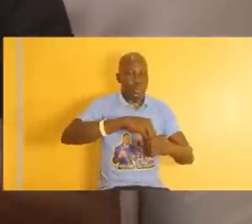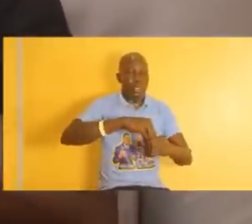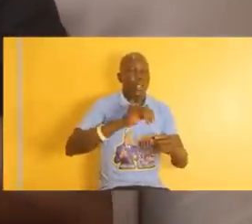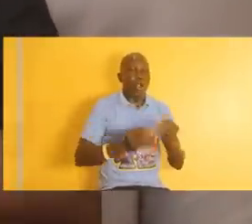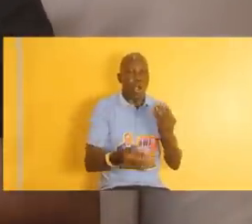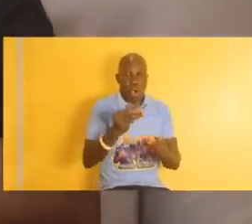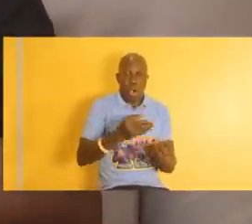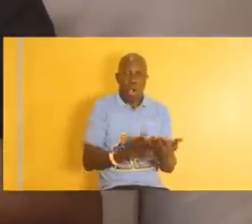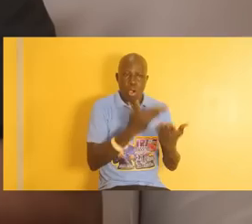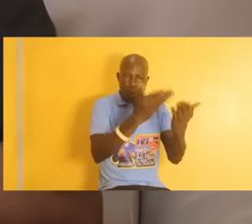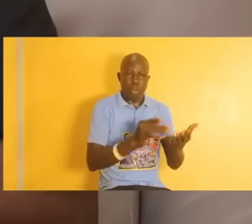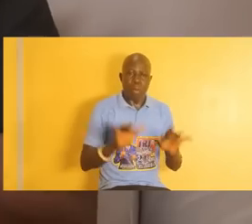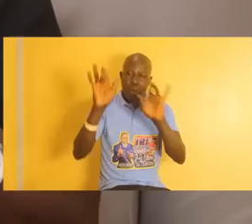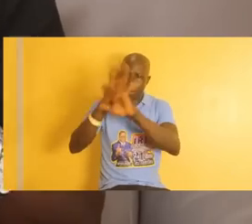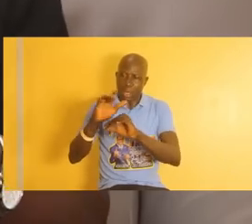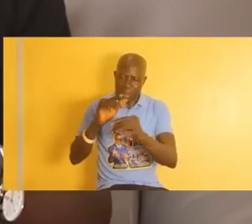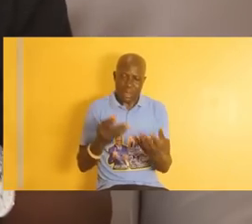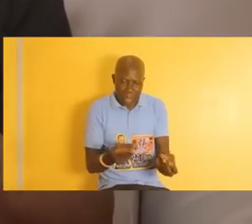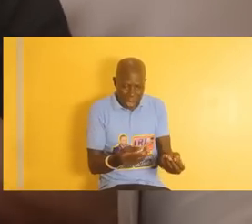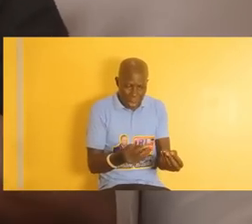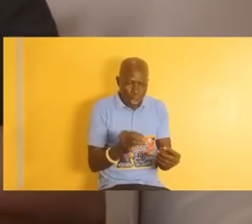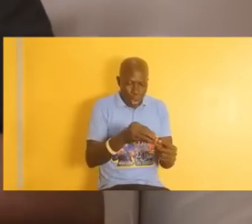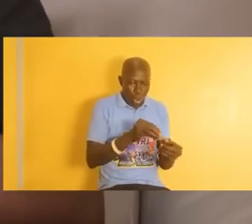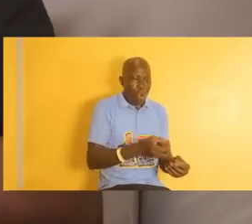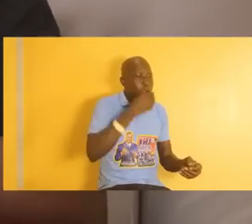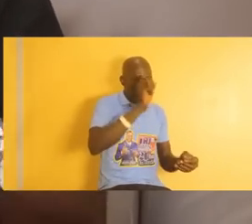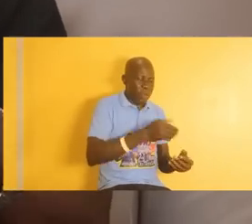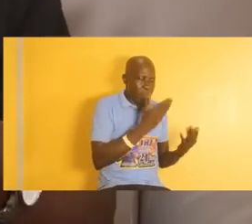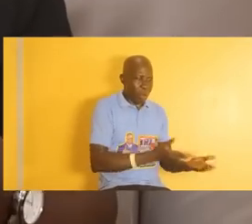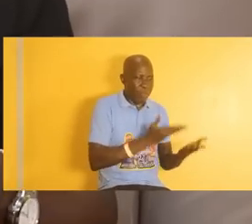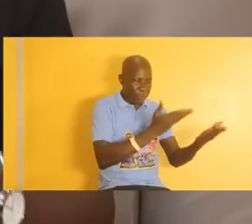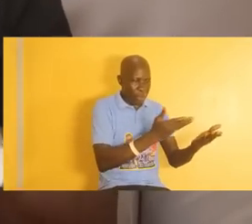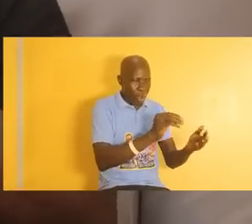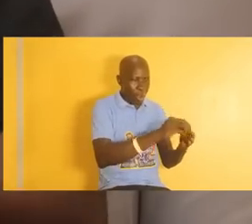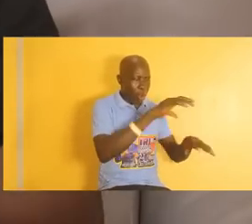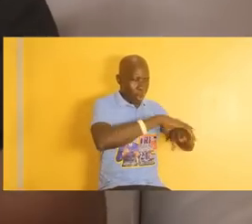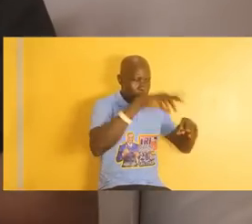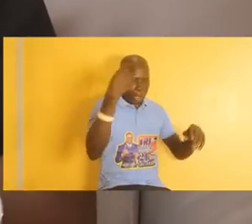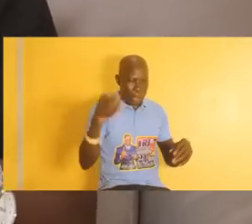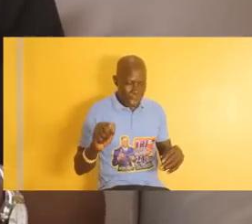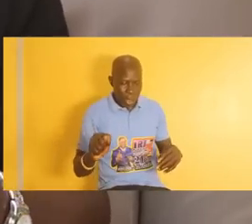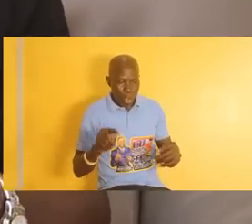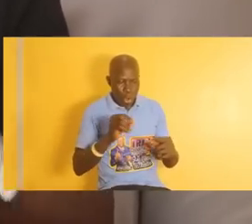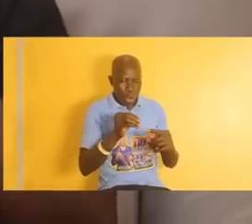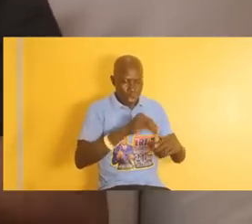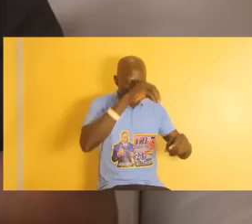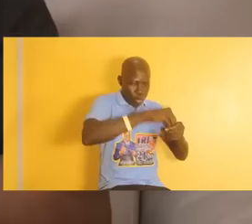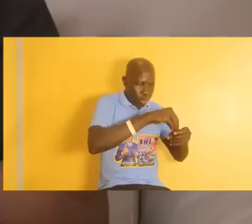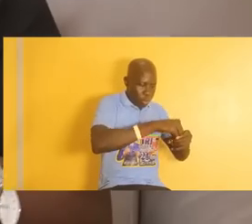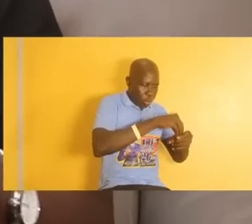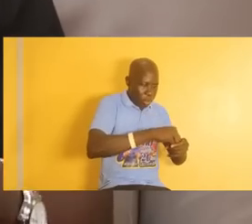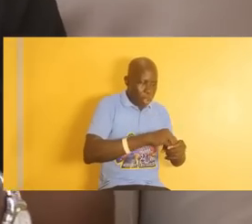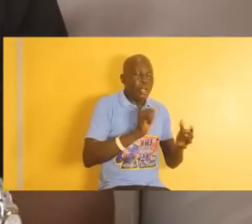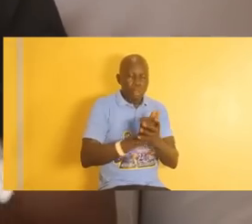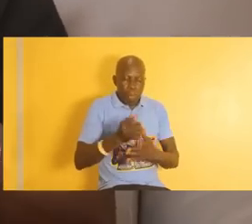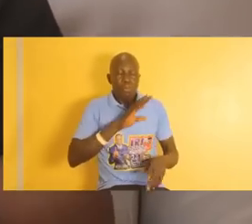Iba se ti le alu. Whether I'm messing land. Iba se tore maje for coming out free. Eyin oni da mewa. Fighters. Eyin ten so si. You saw your sea.